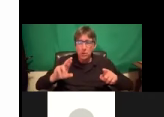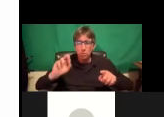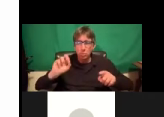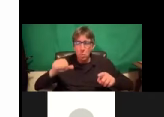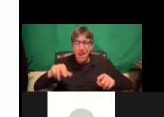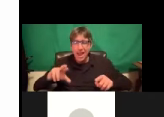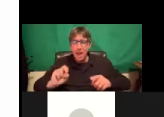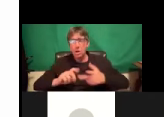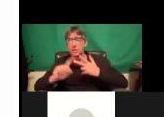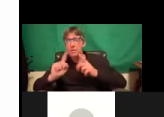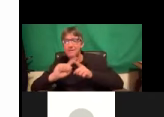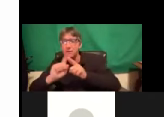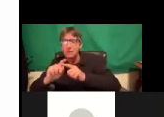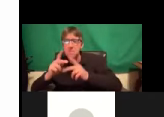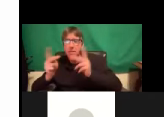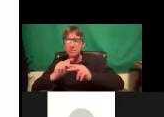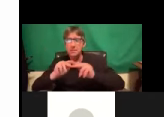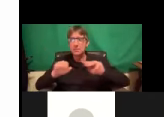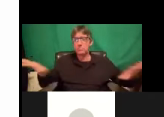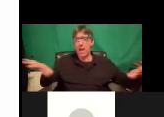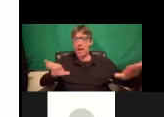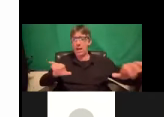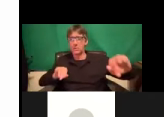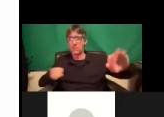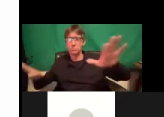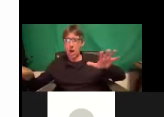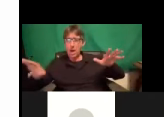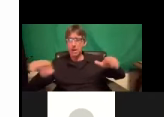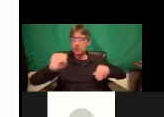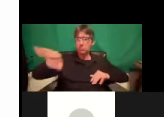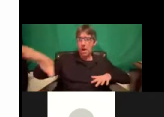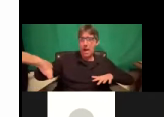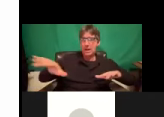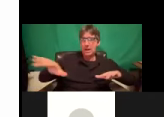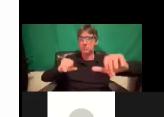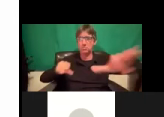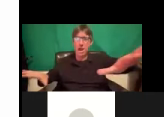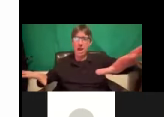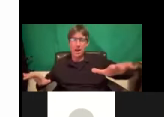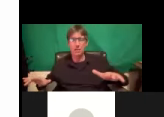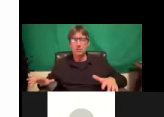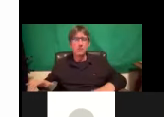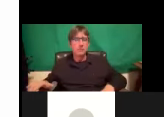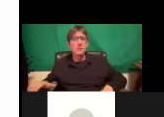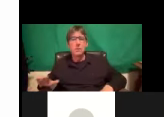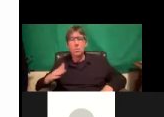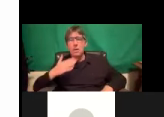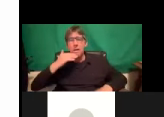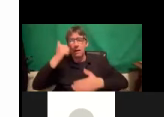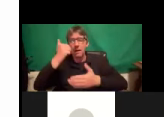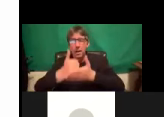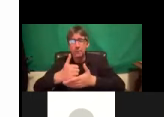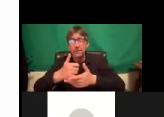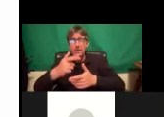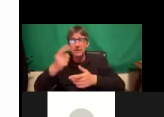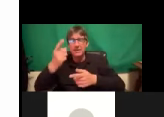can spread out and not only concentrate everybody from picking up from AOI. Thank